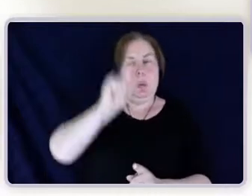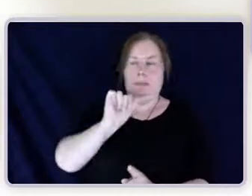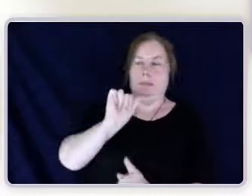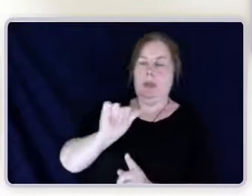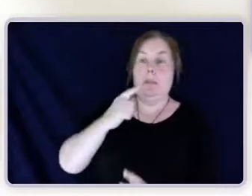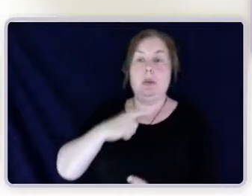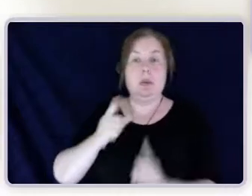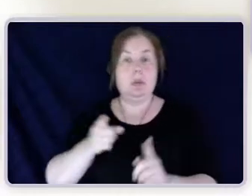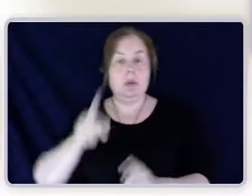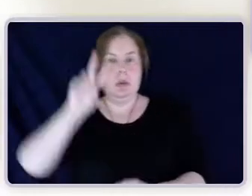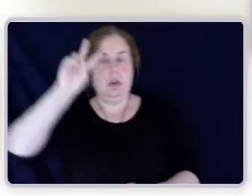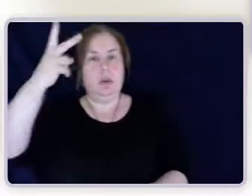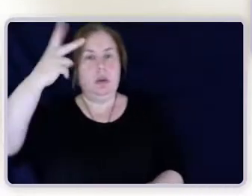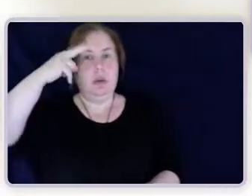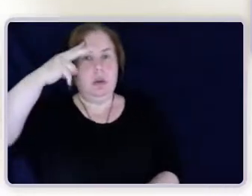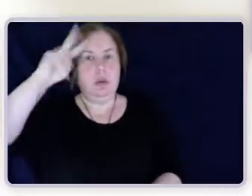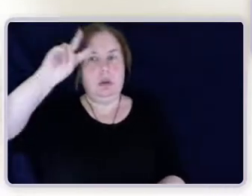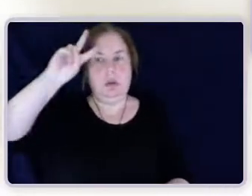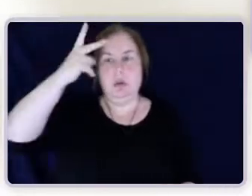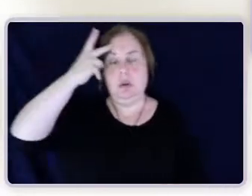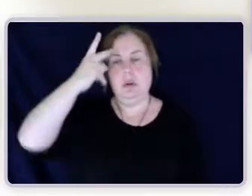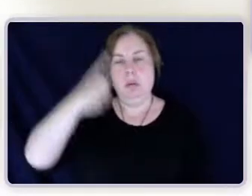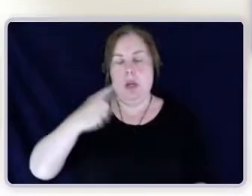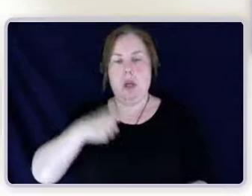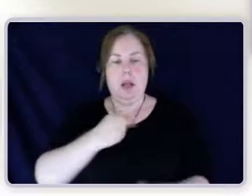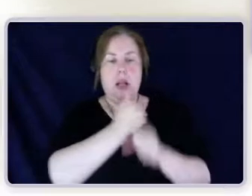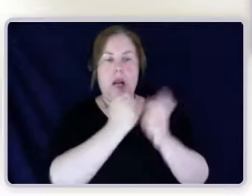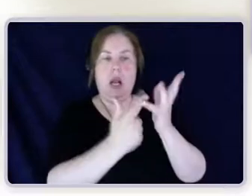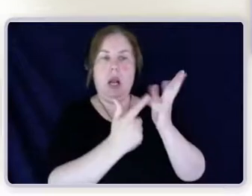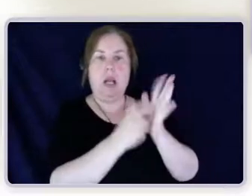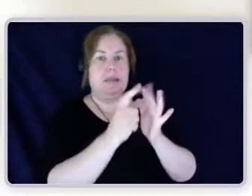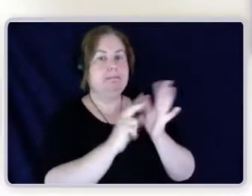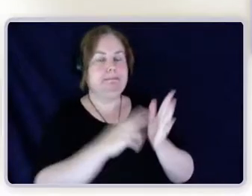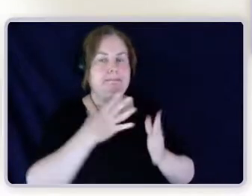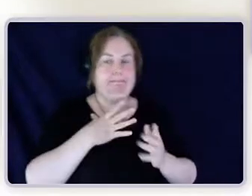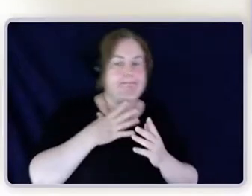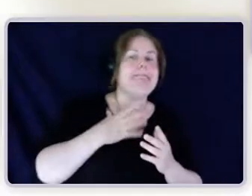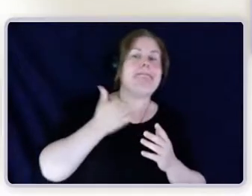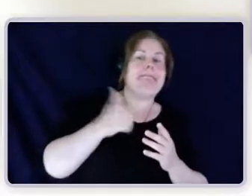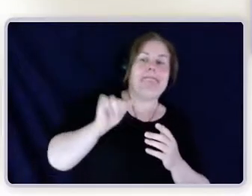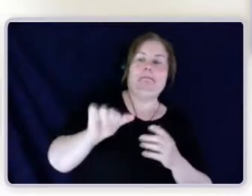need to be particularly creative and flexible and inventive to see,